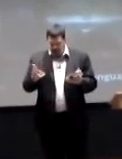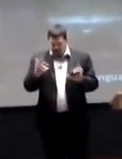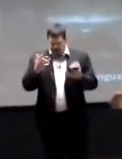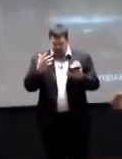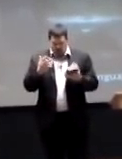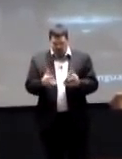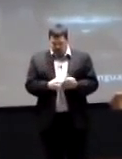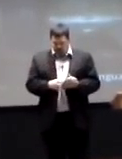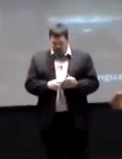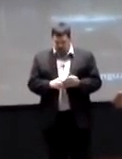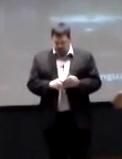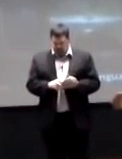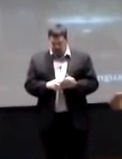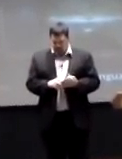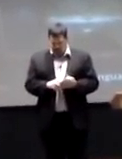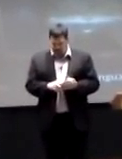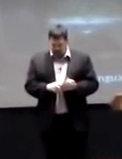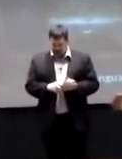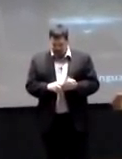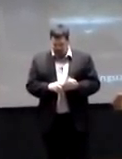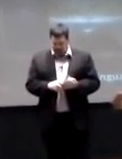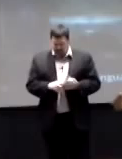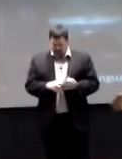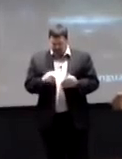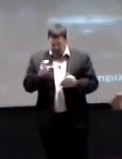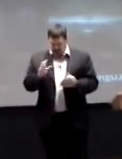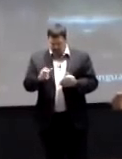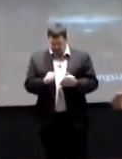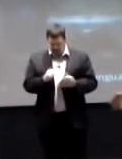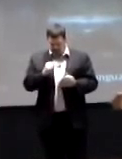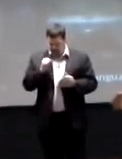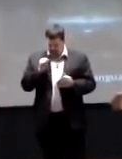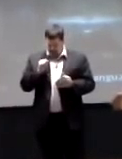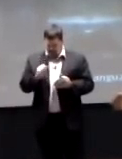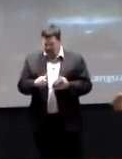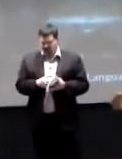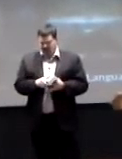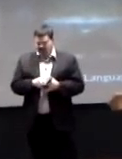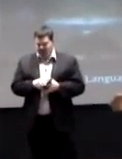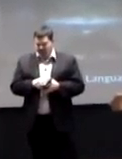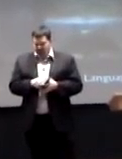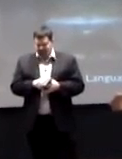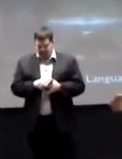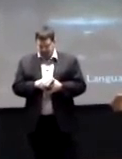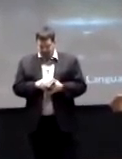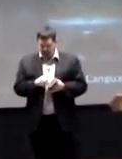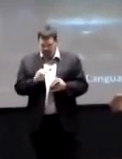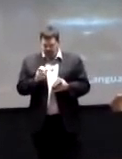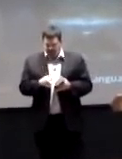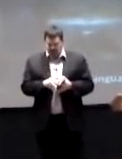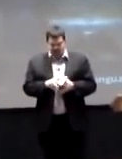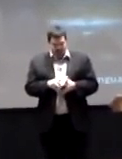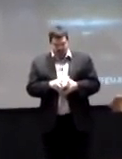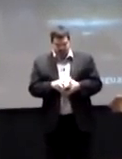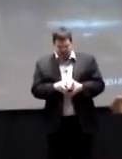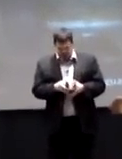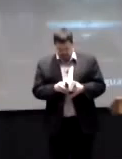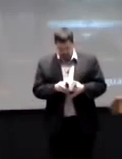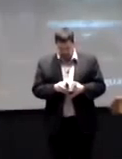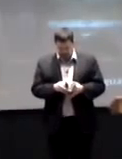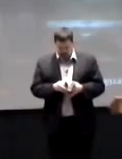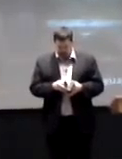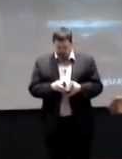you have poured out upon us through your Holy Spirit. Give us eyes to see, Father. Give us ears to